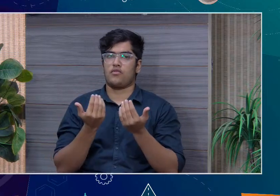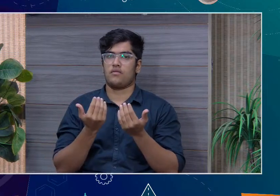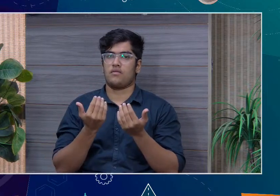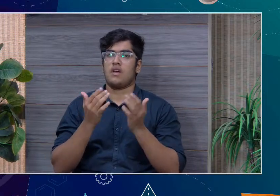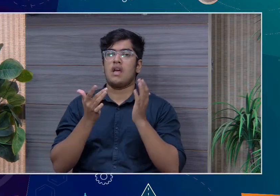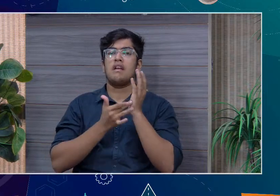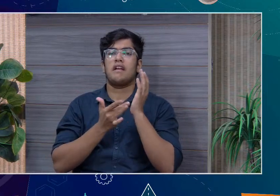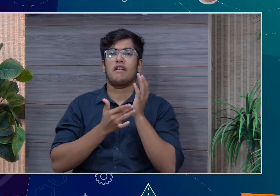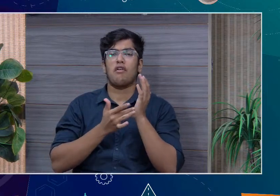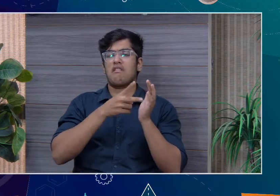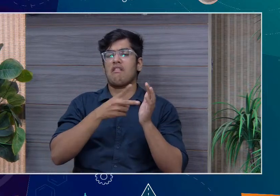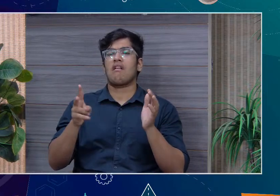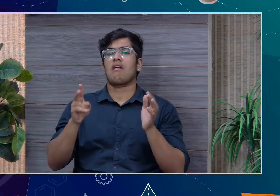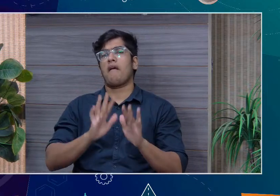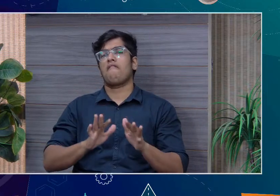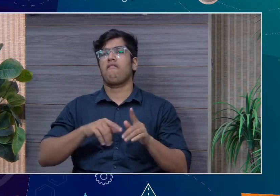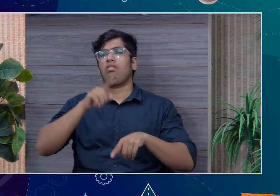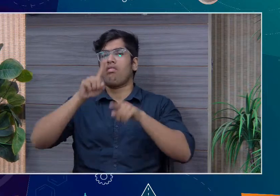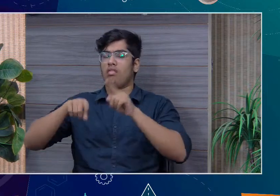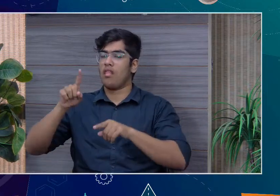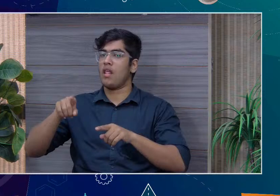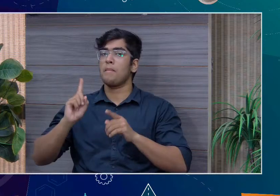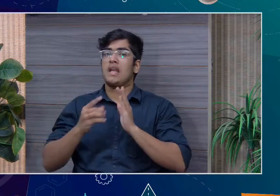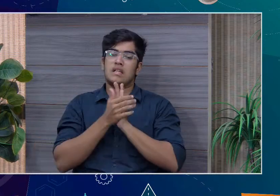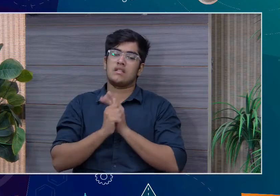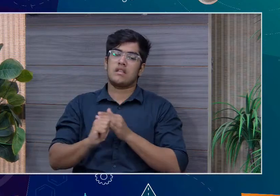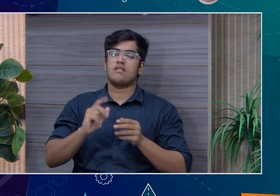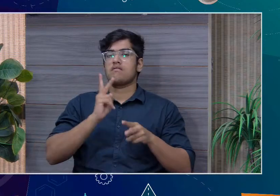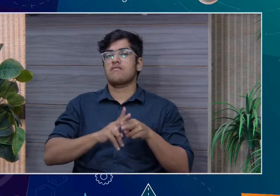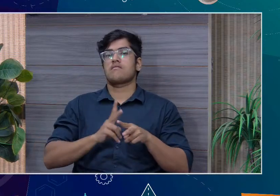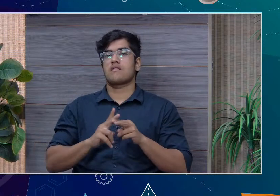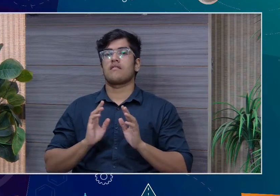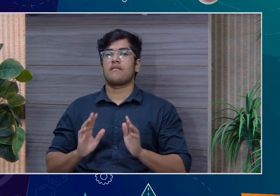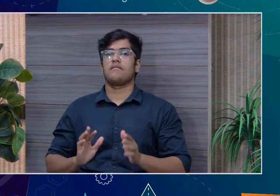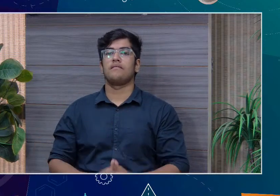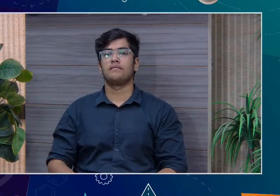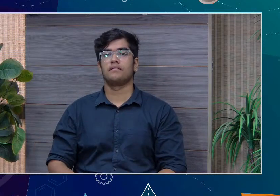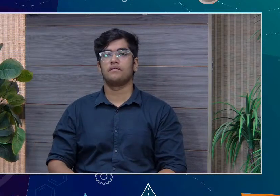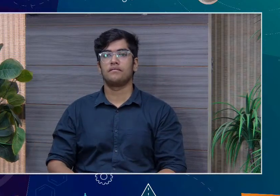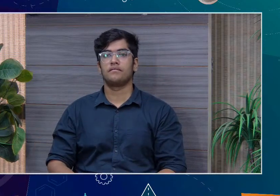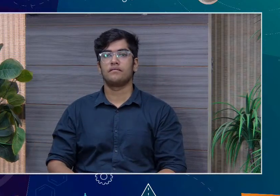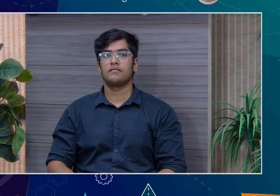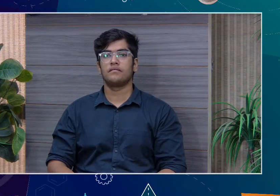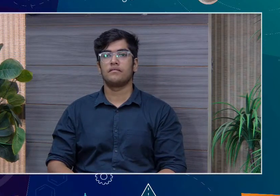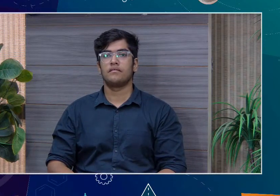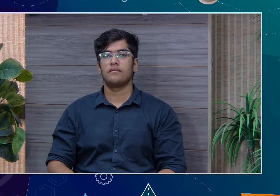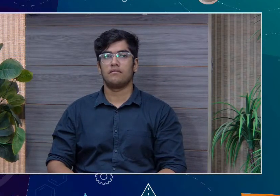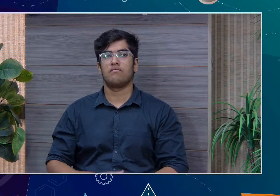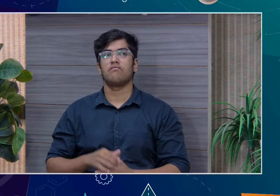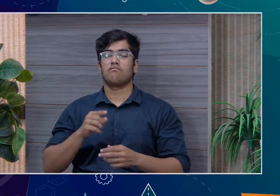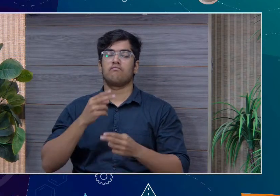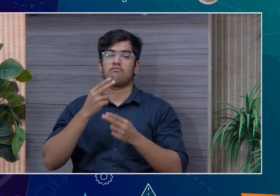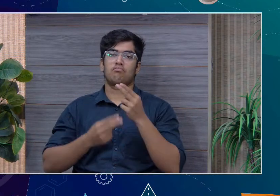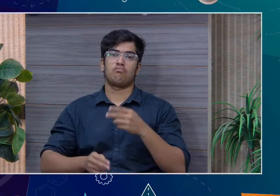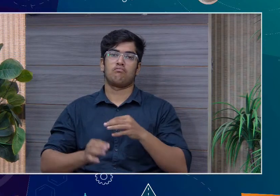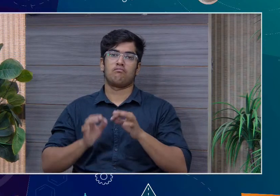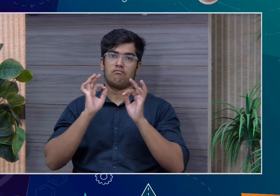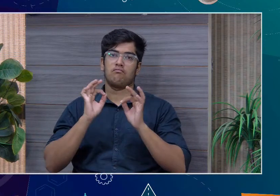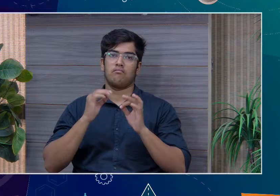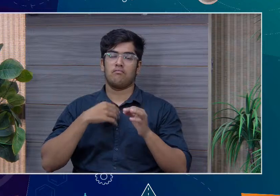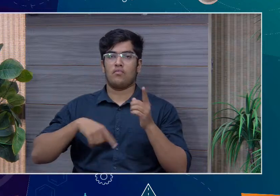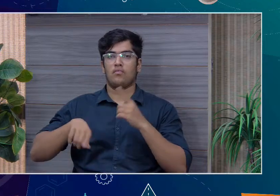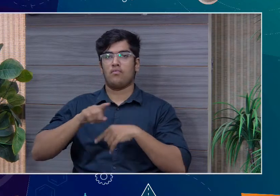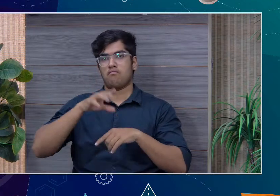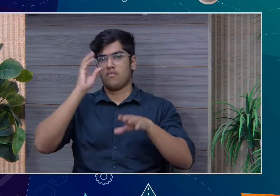skill of the human will stay. Absolutely. That is what the author is trying to tell us. Okay. So that was a great story, and we've